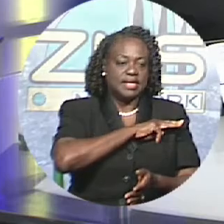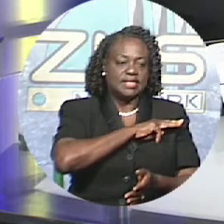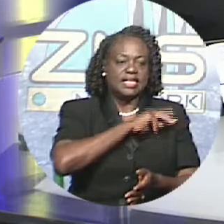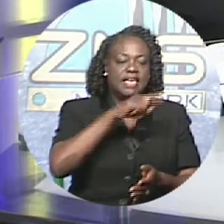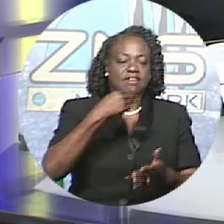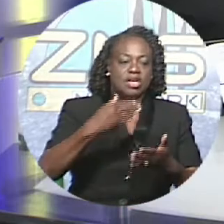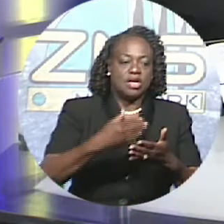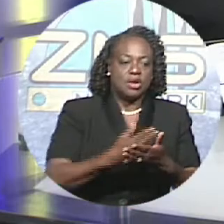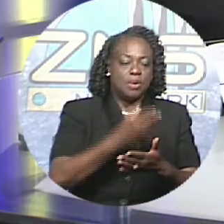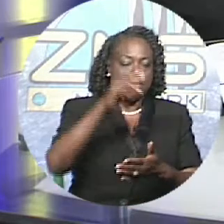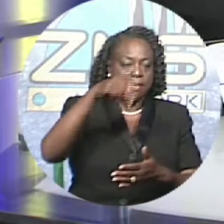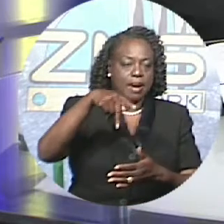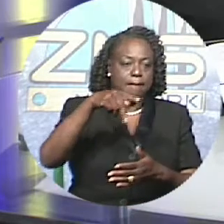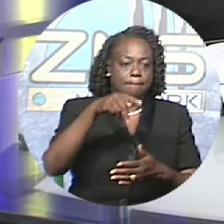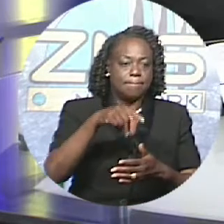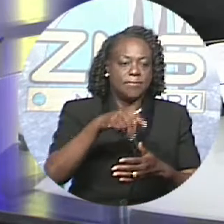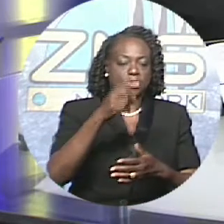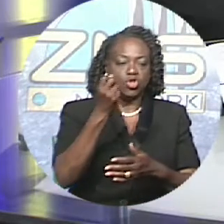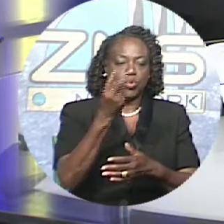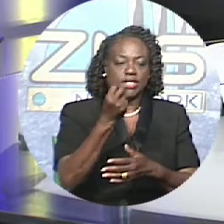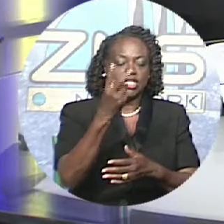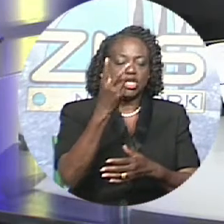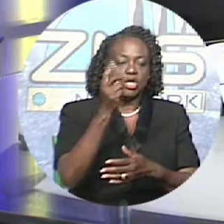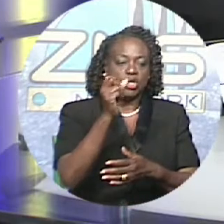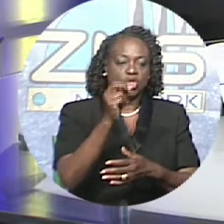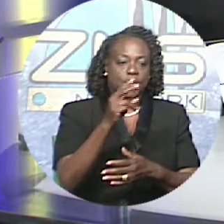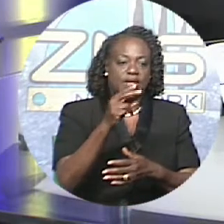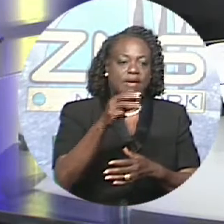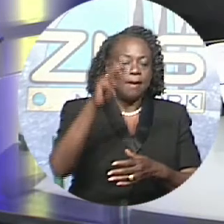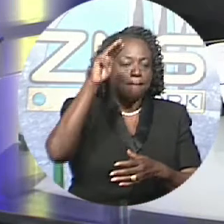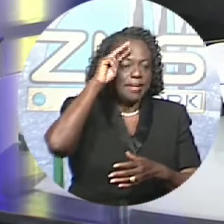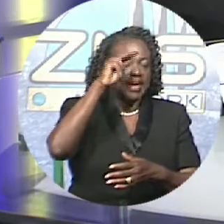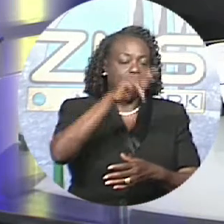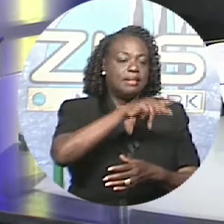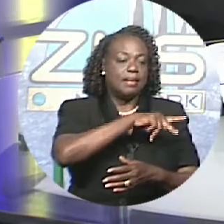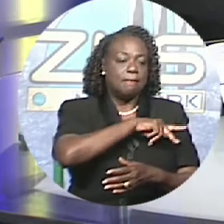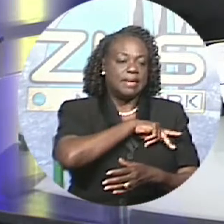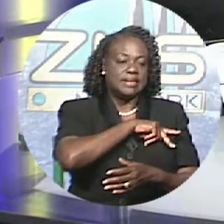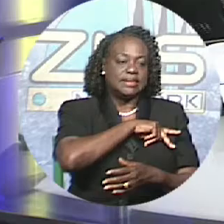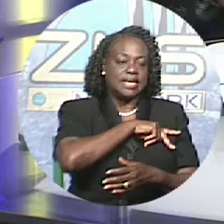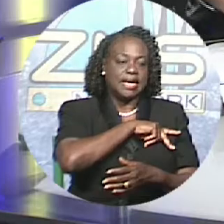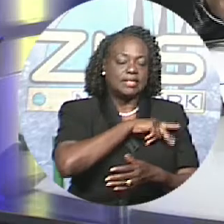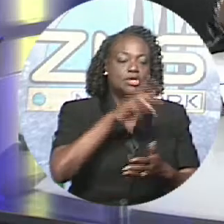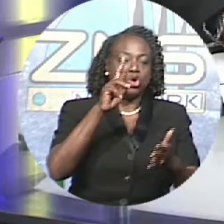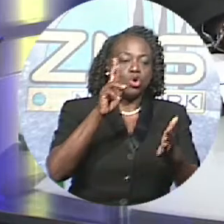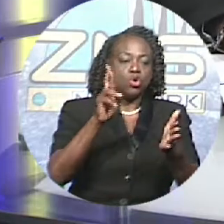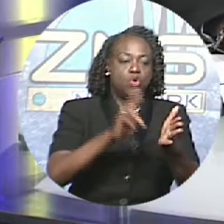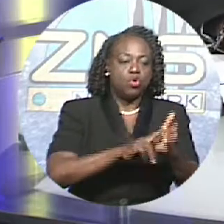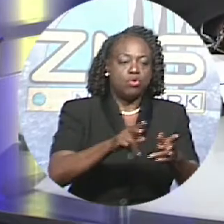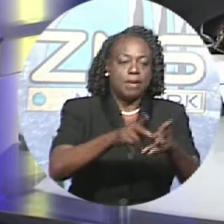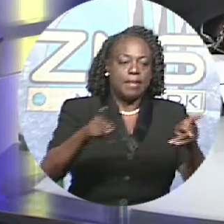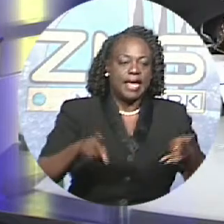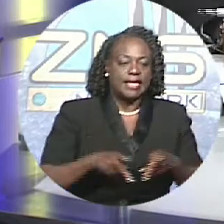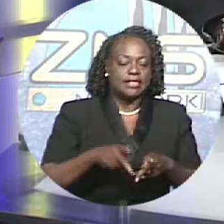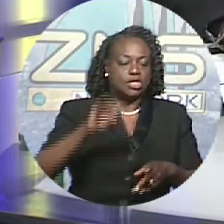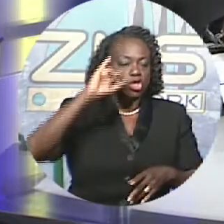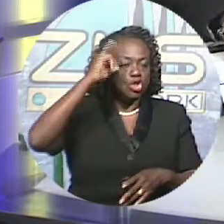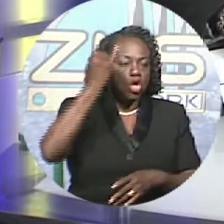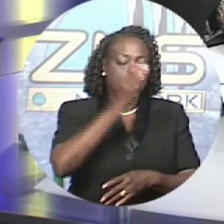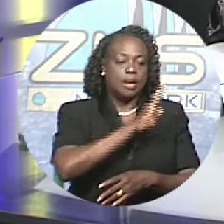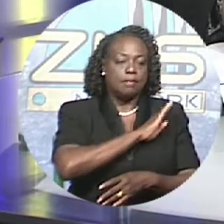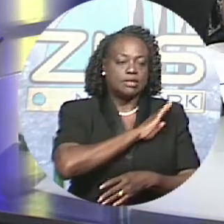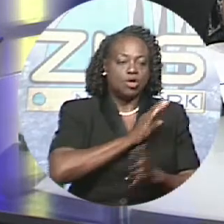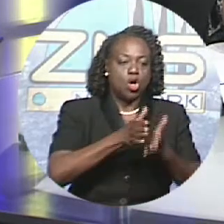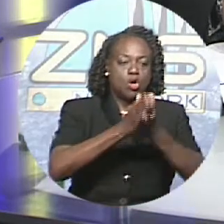San Salvador in the 2012 elections, Michael Pintard, as the replacement to embattled former Senator John Bostwick, who was